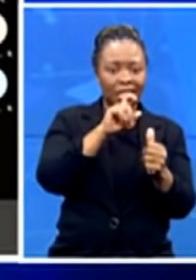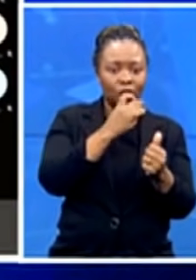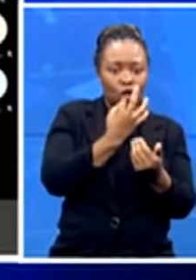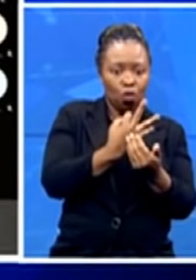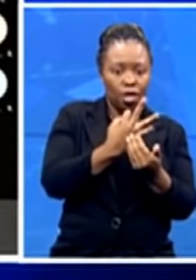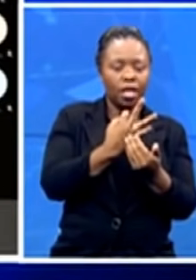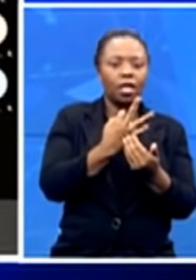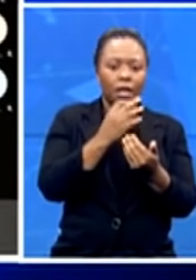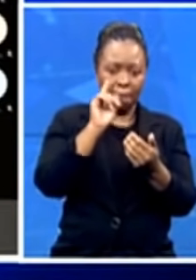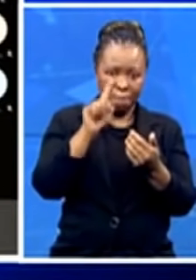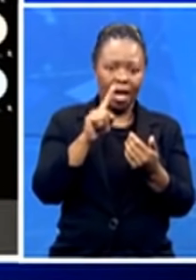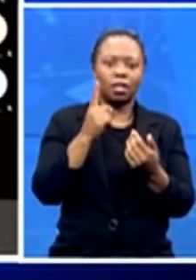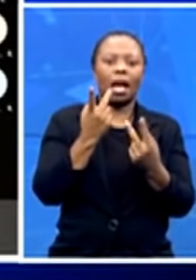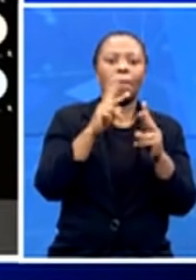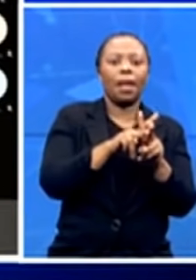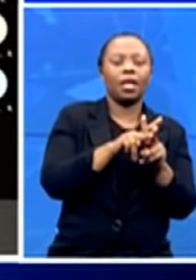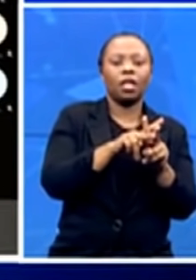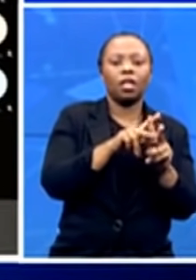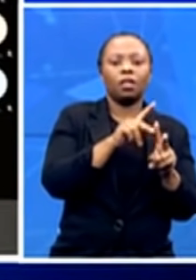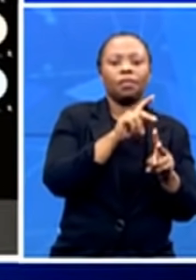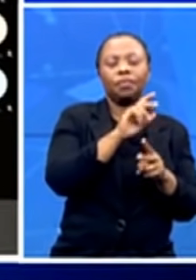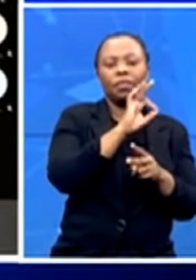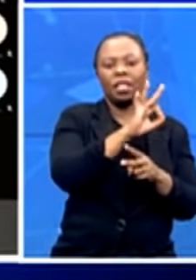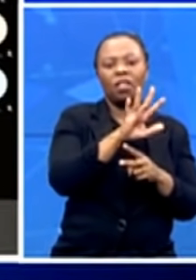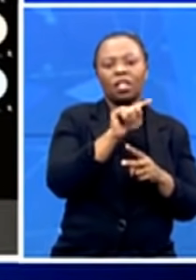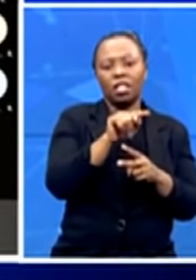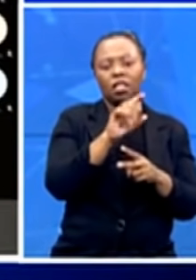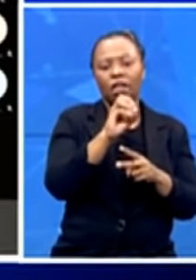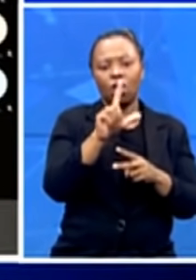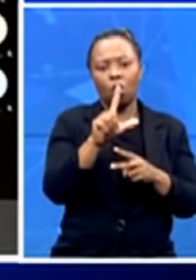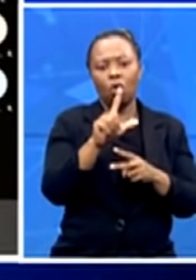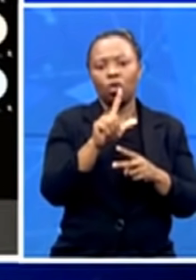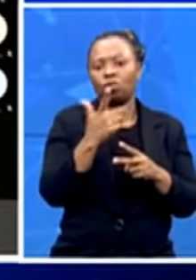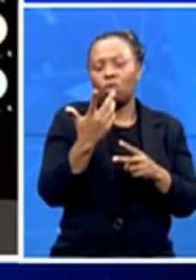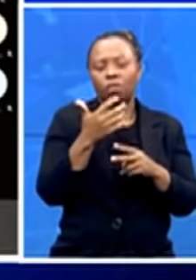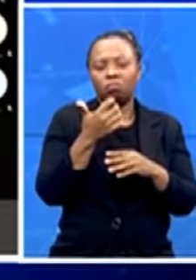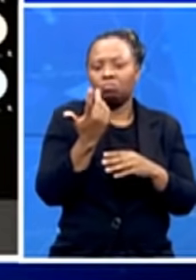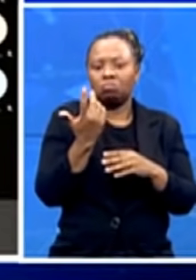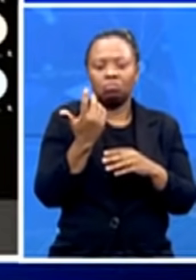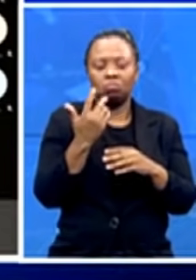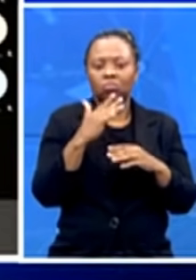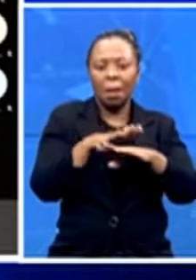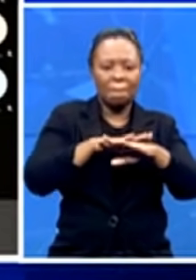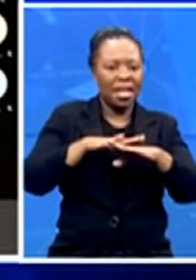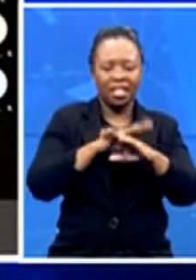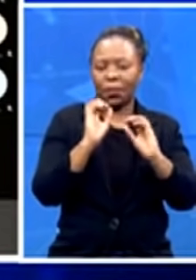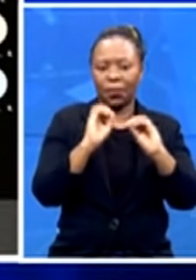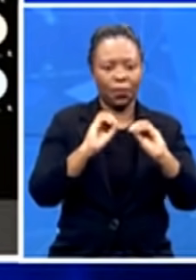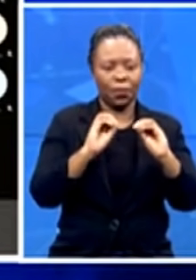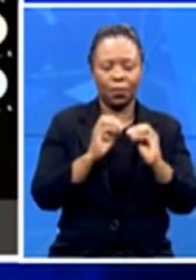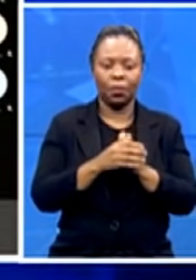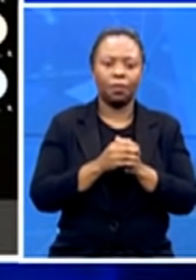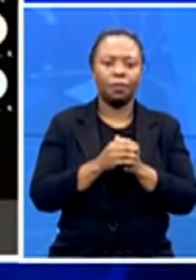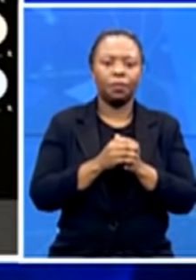25.70 is therefore without foundation. Accordingly, the contention that Rule 25.70 stands